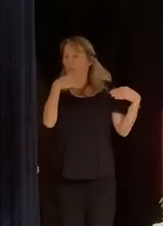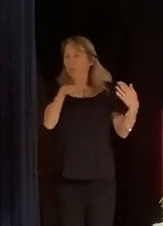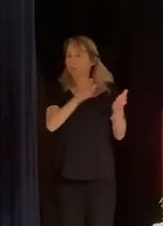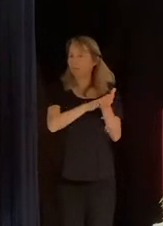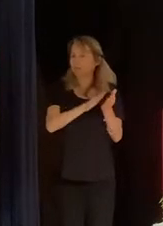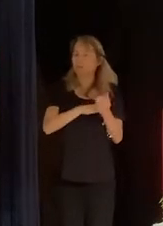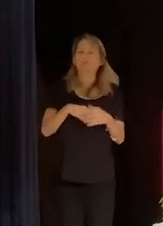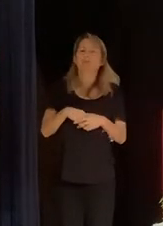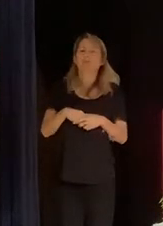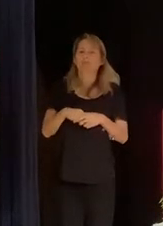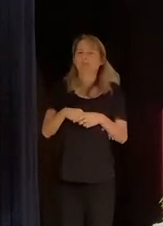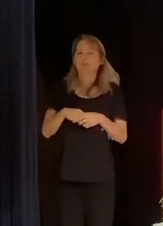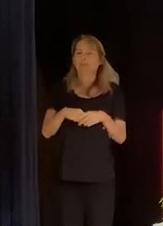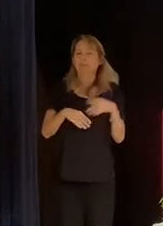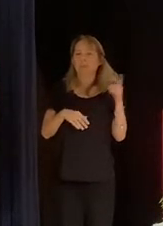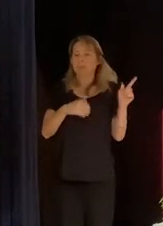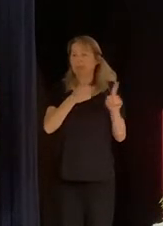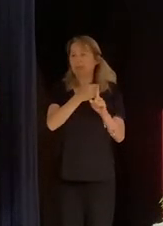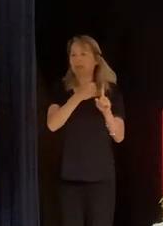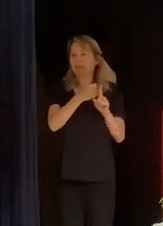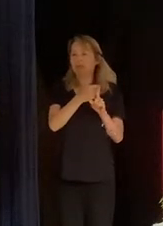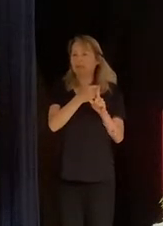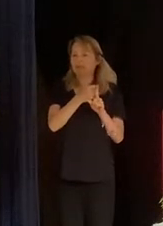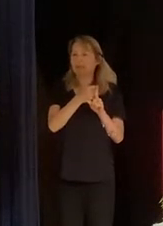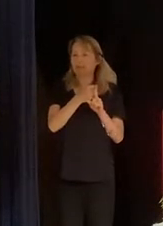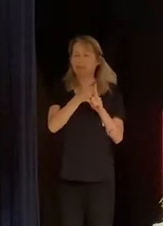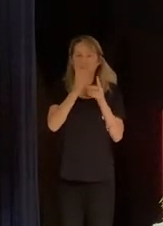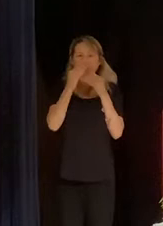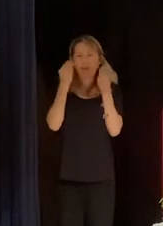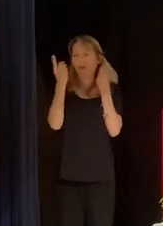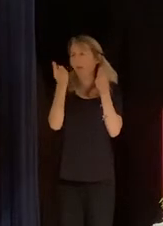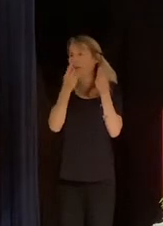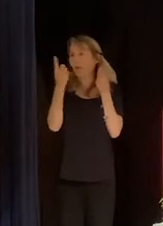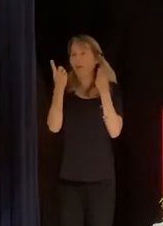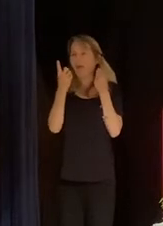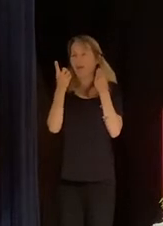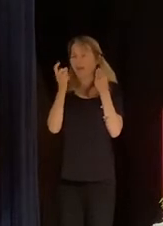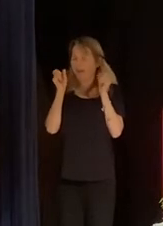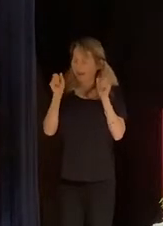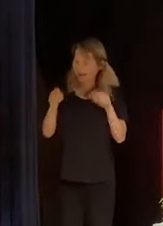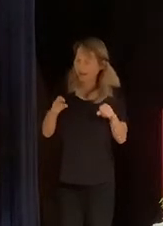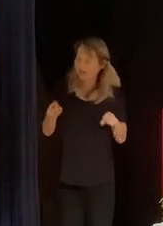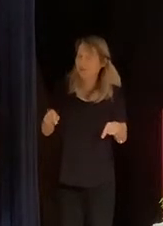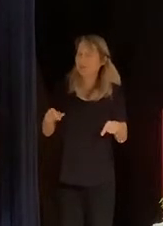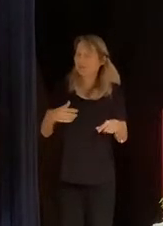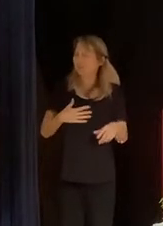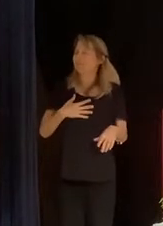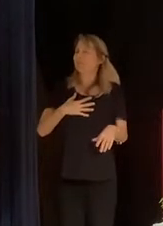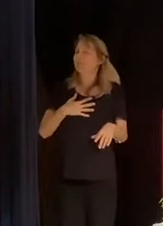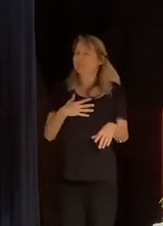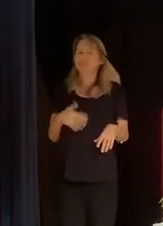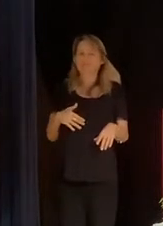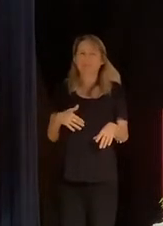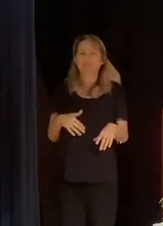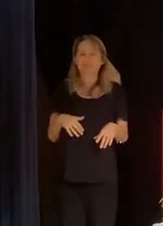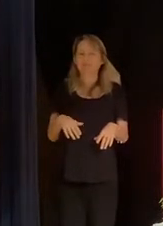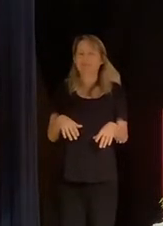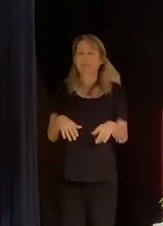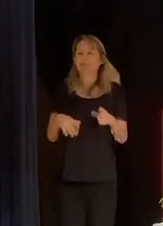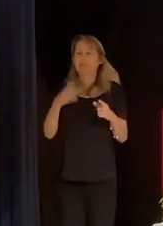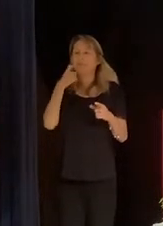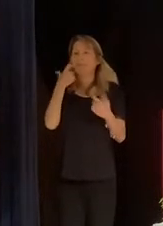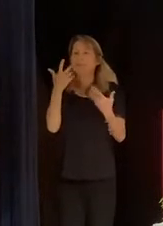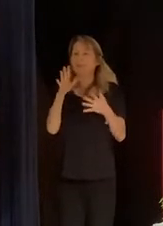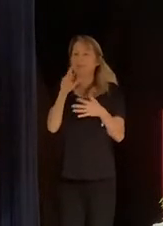Victor is very gregarious and never without his engaging smile or his can-do-it spirit. Recently, Victor completed the